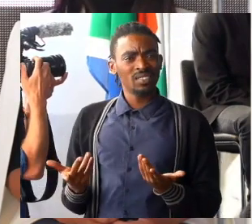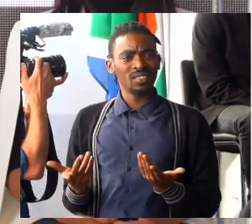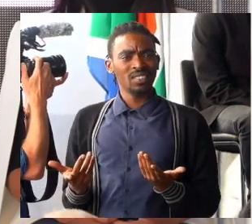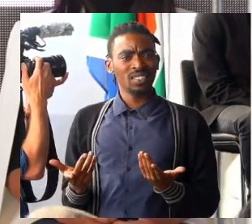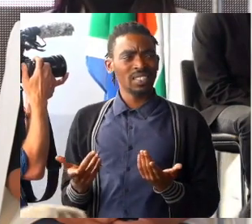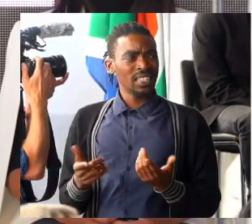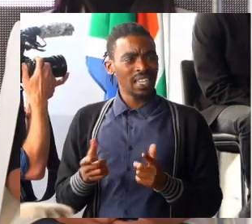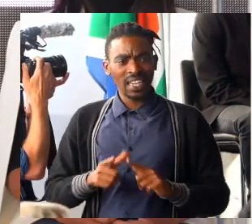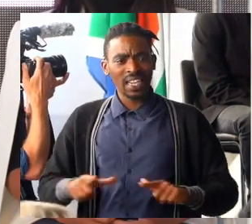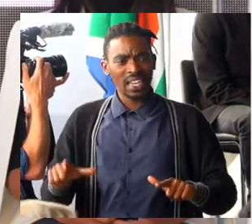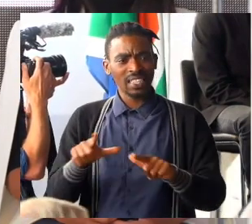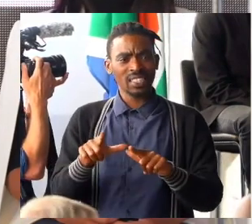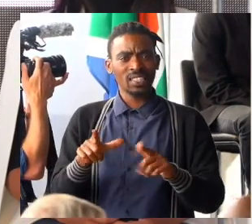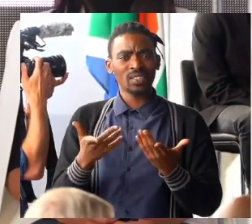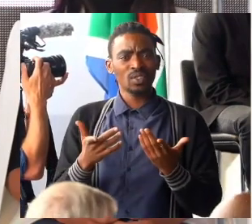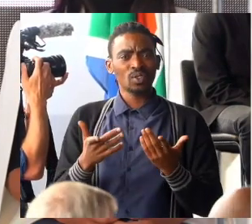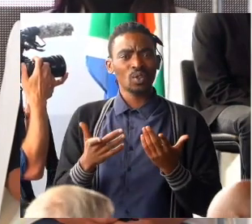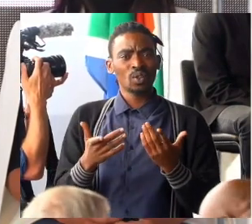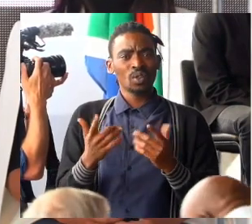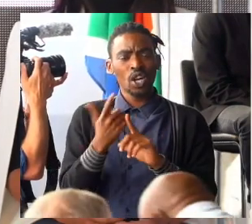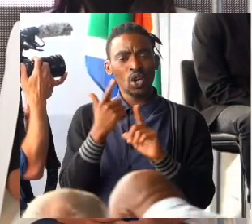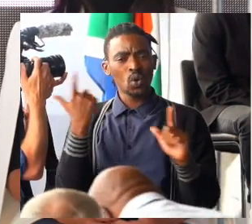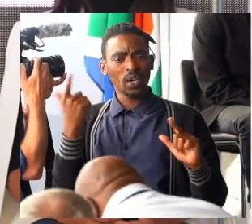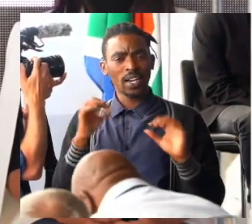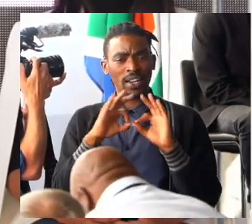used to belong to a local family,